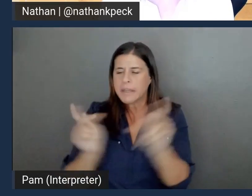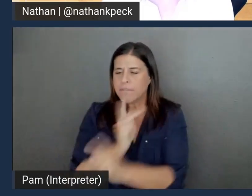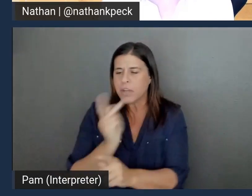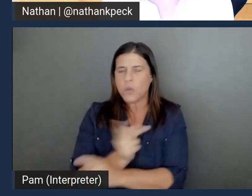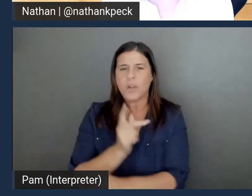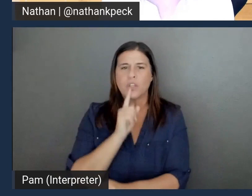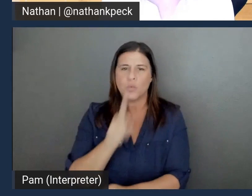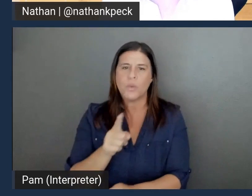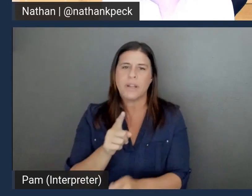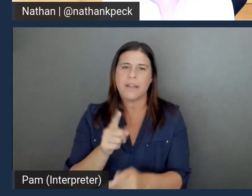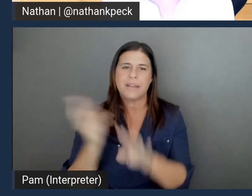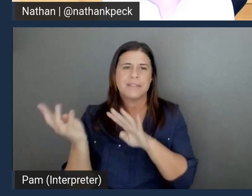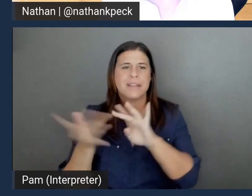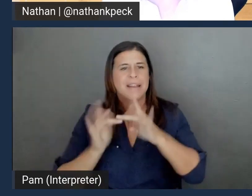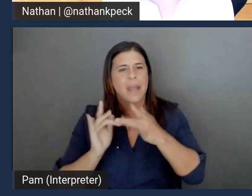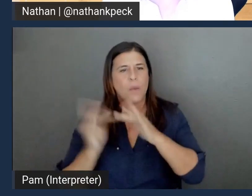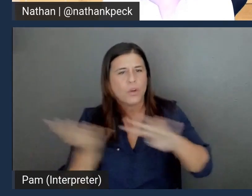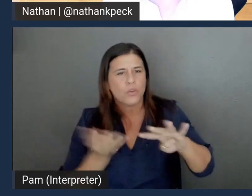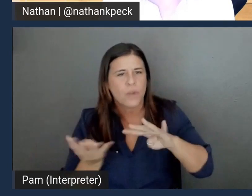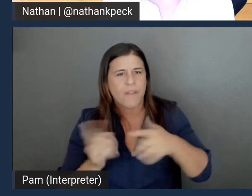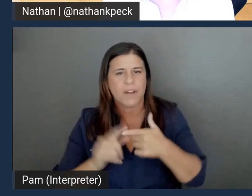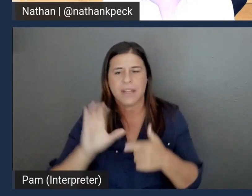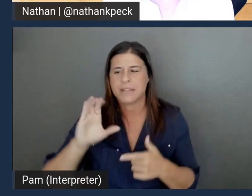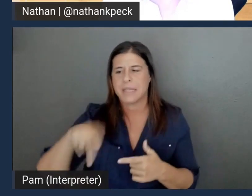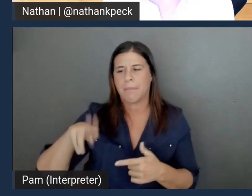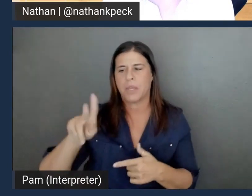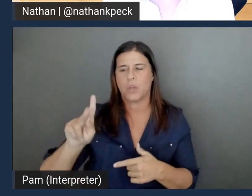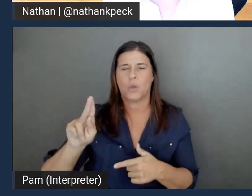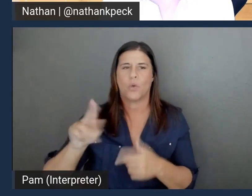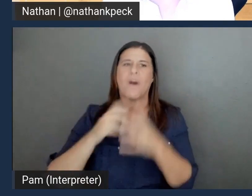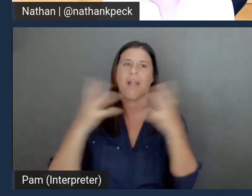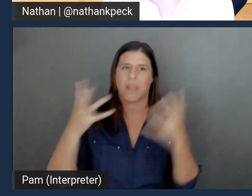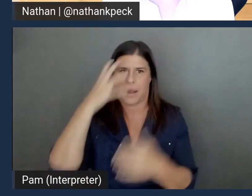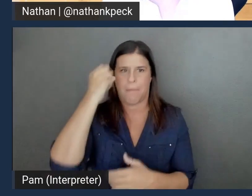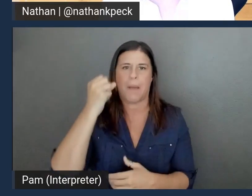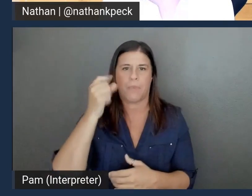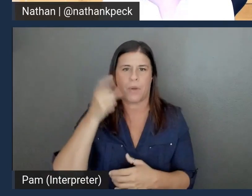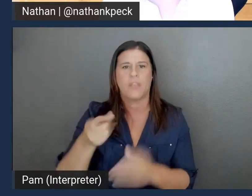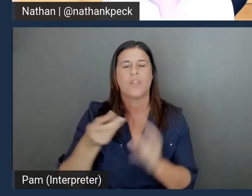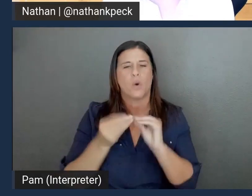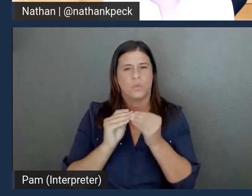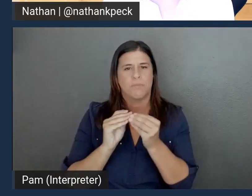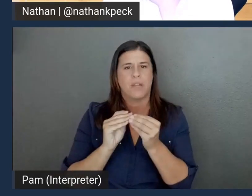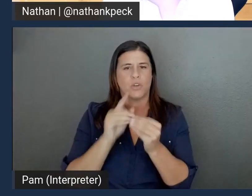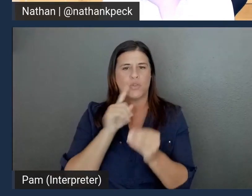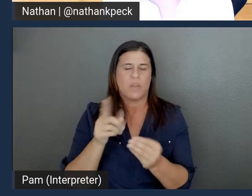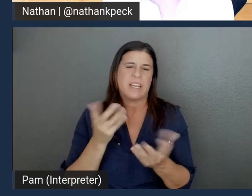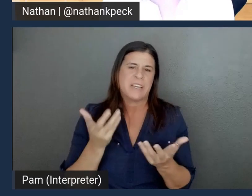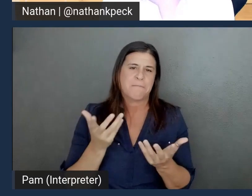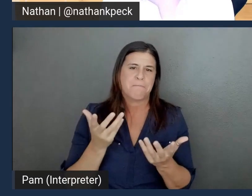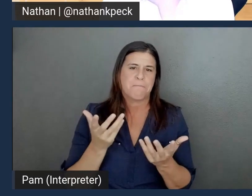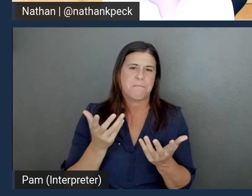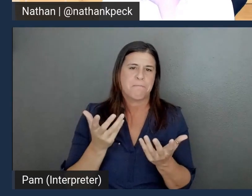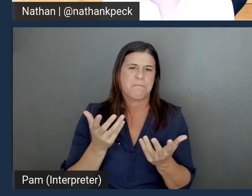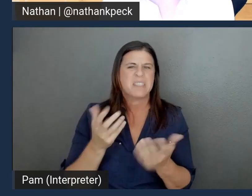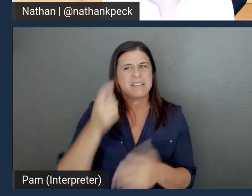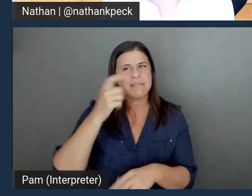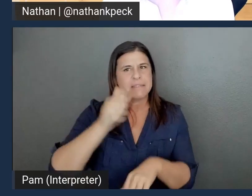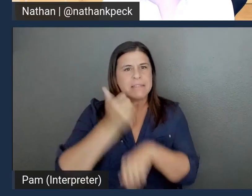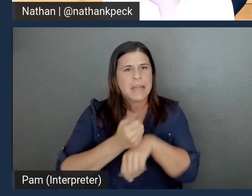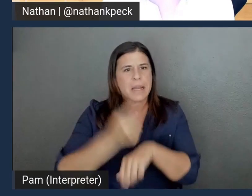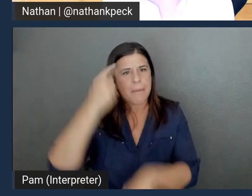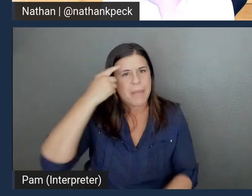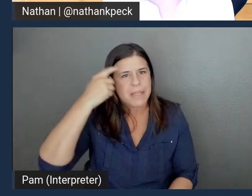network traffic and requires CPU and the memory. So this kind of metrics need to be set kind of sensibly. So let's